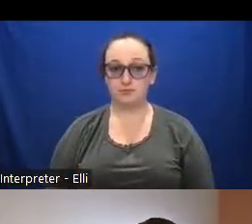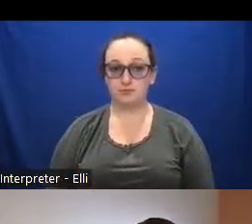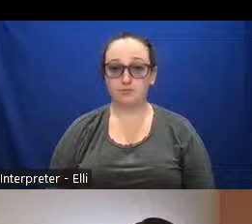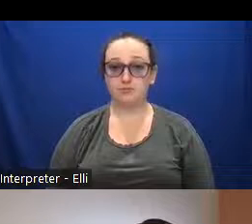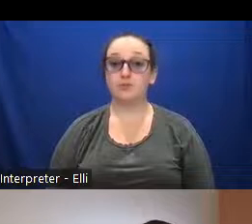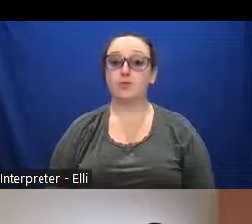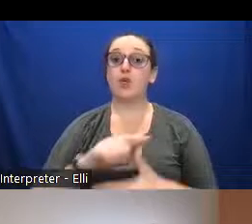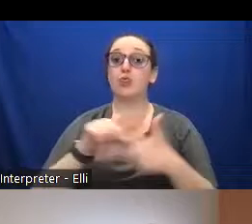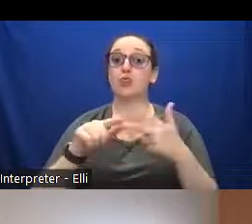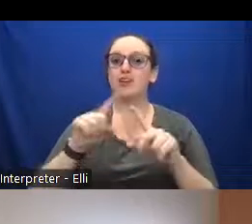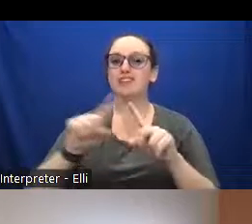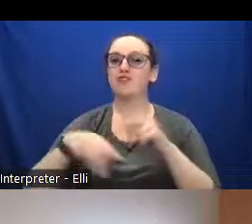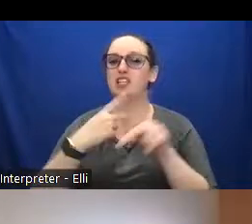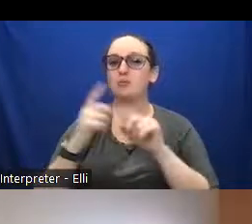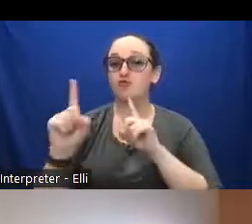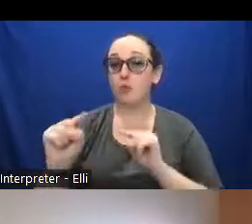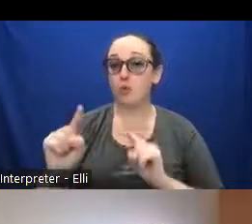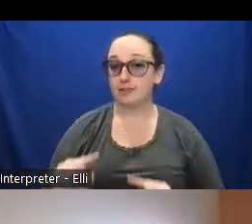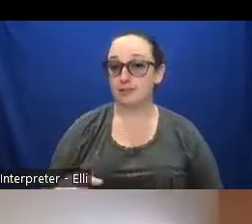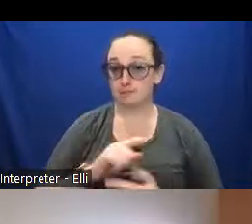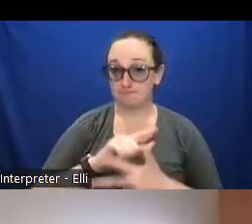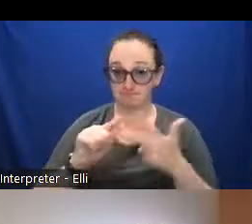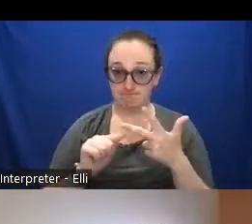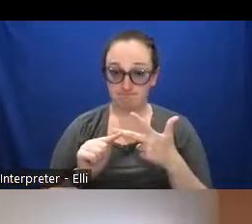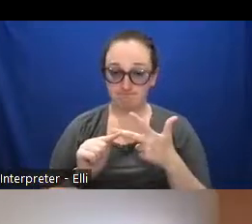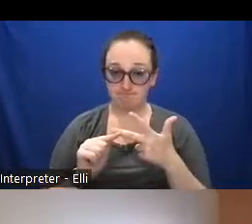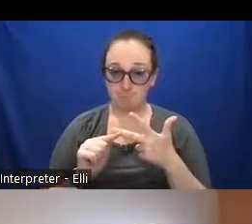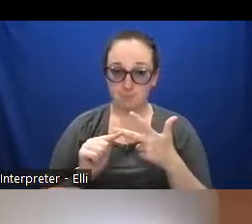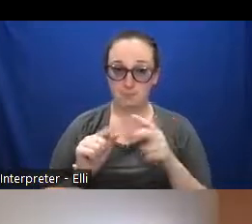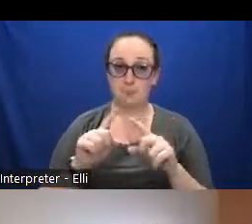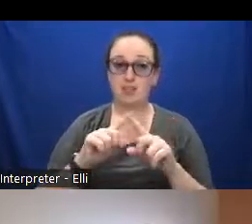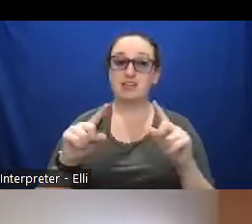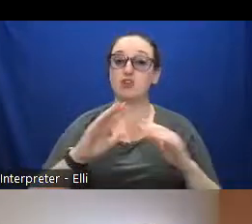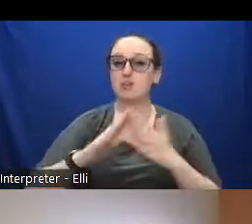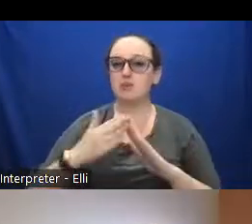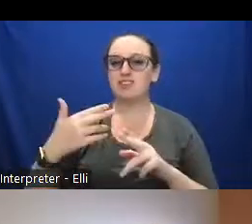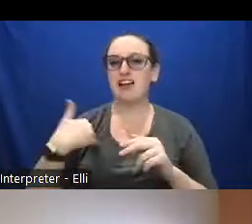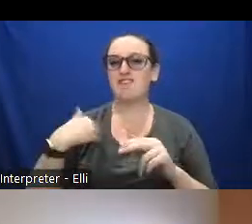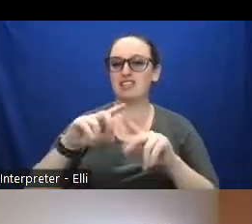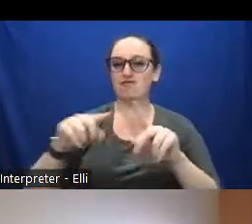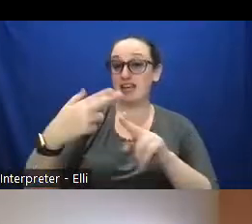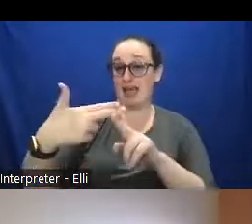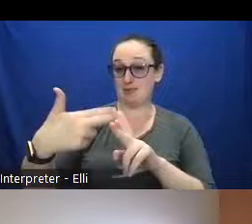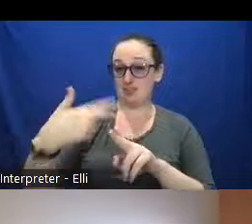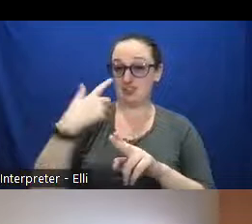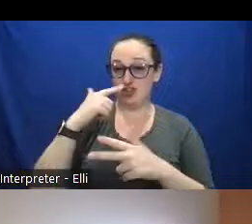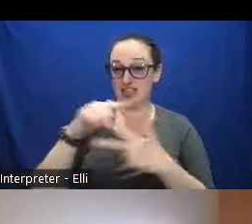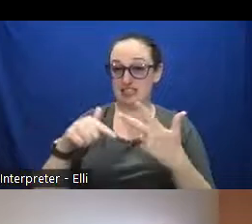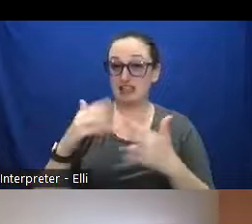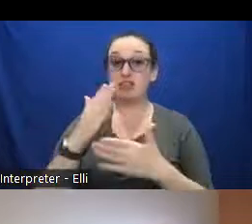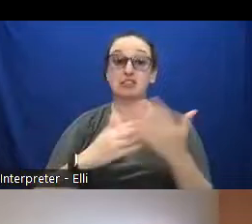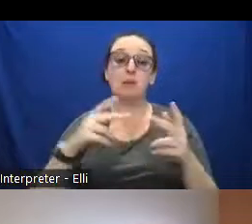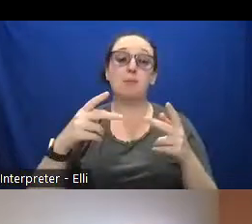There are 3 different reporting options when people come to the hospital. Different communities call these different things. Some places call it